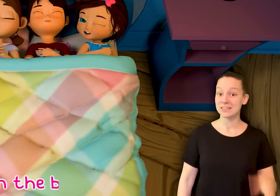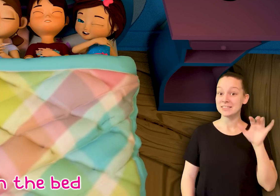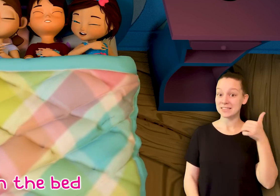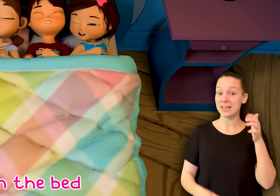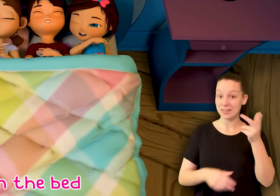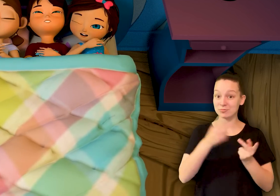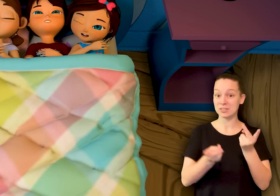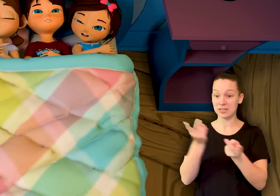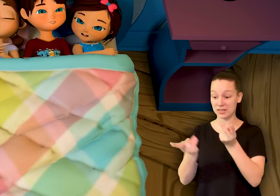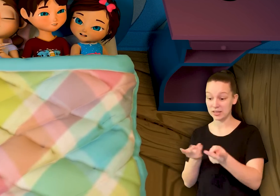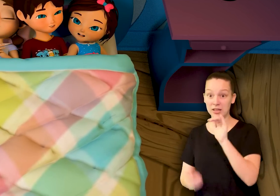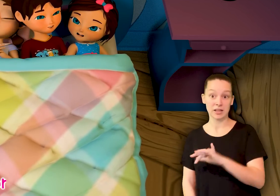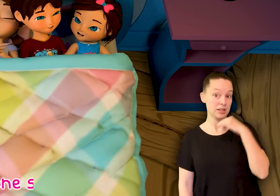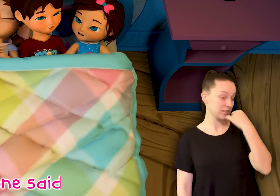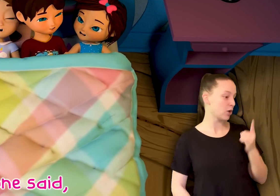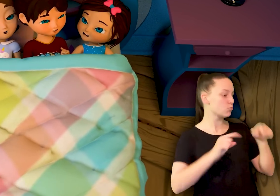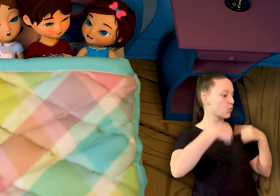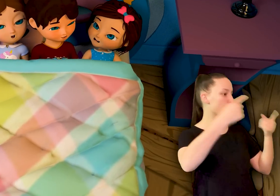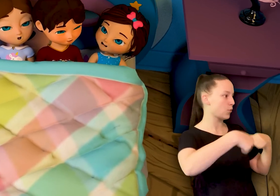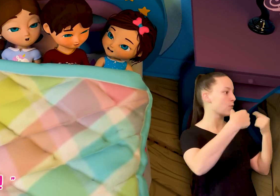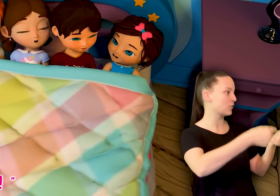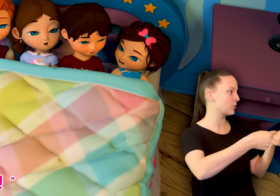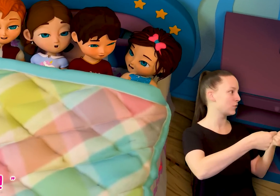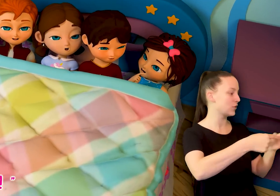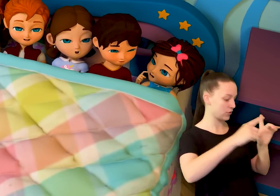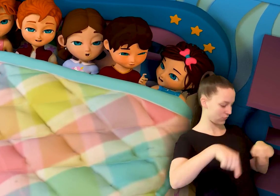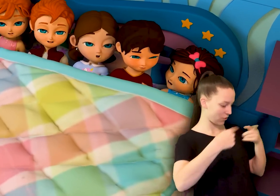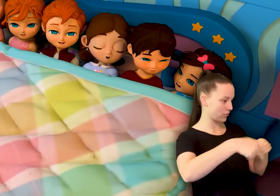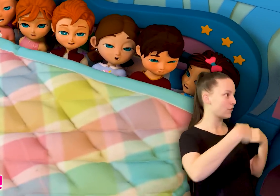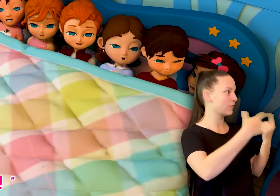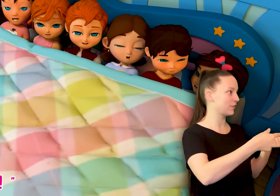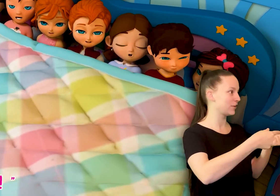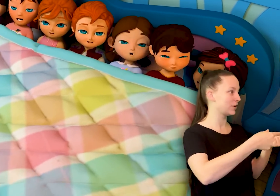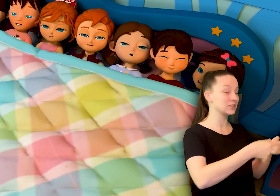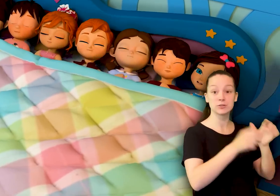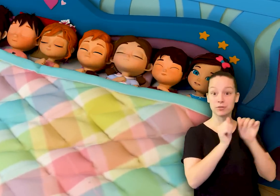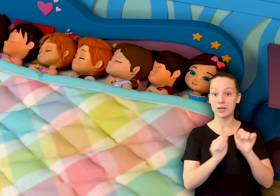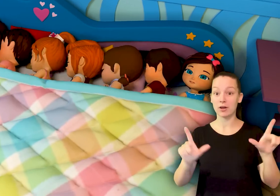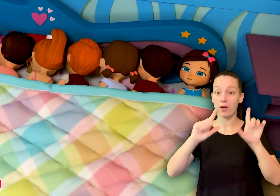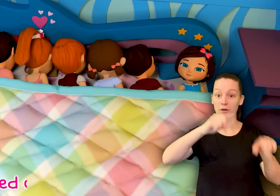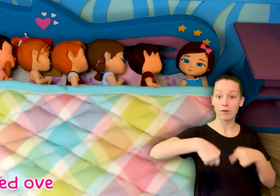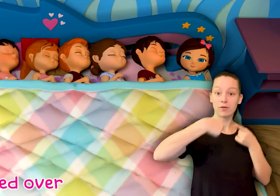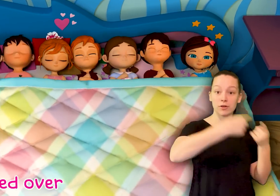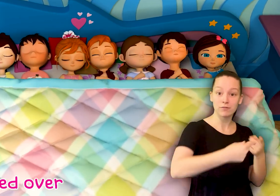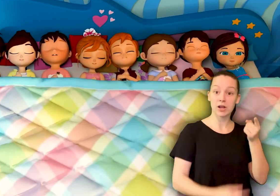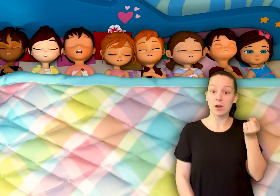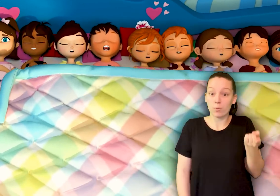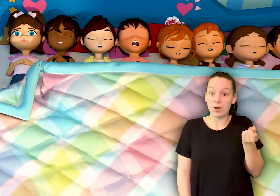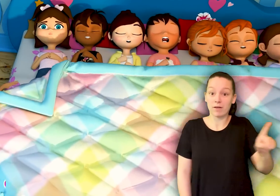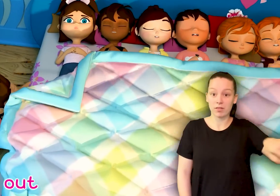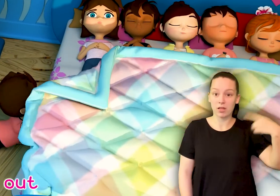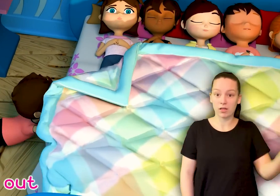there were 10 in the bed and the little one said roll over roll over so they all rolled